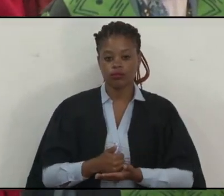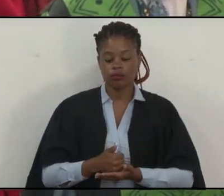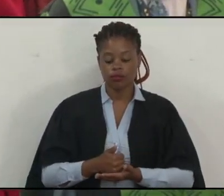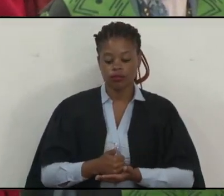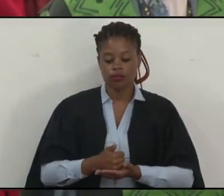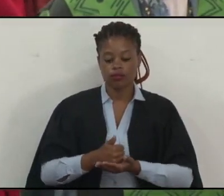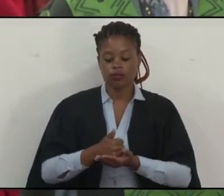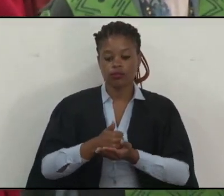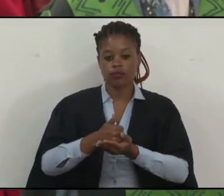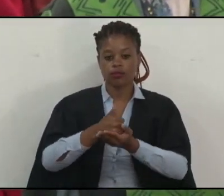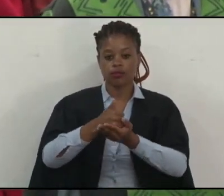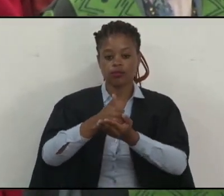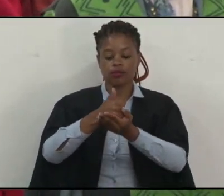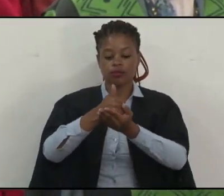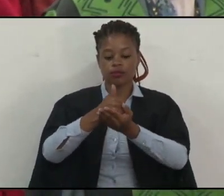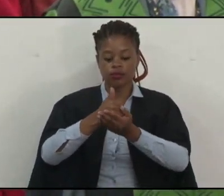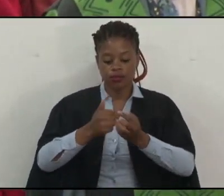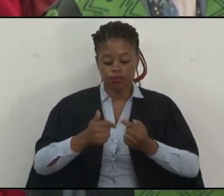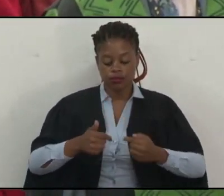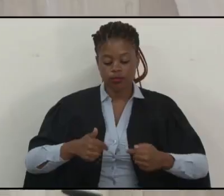matwerelu,